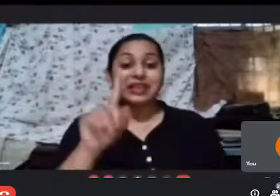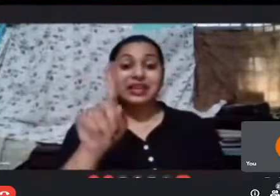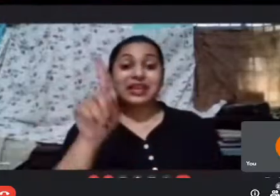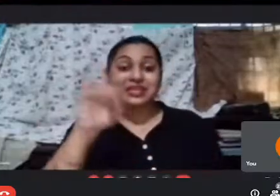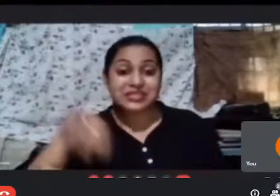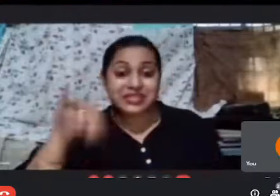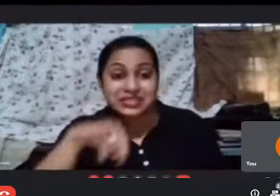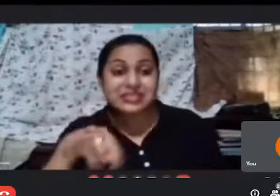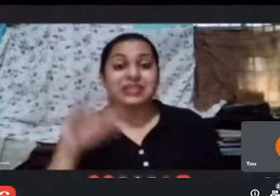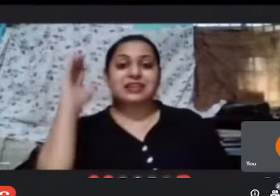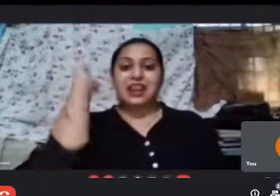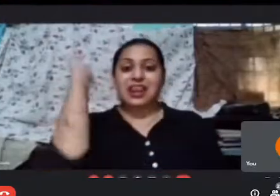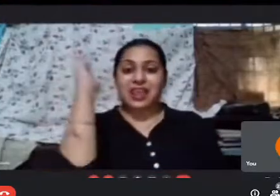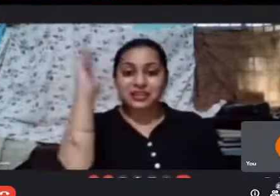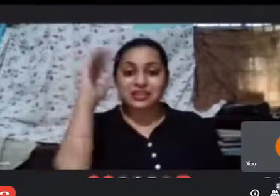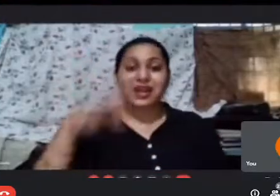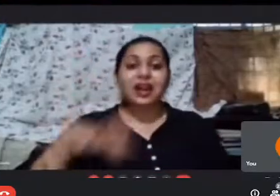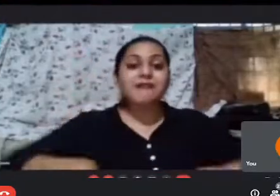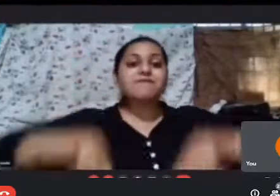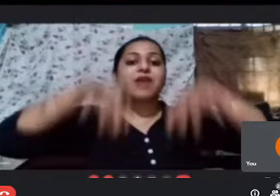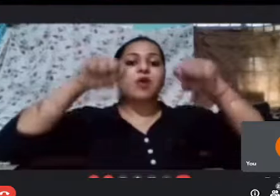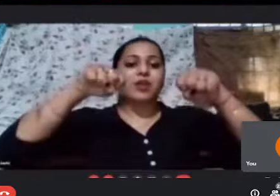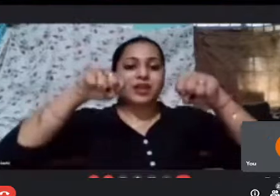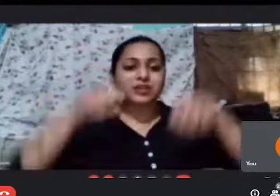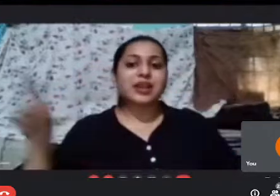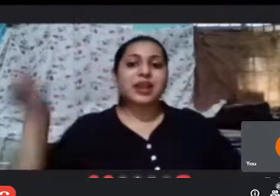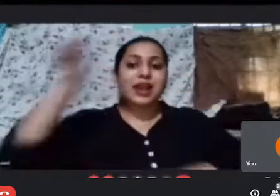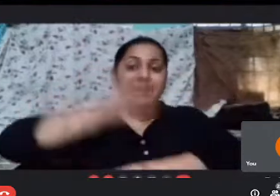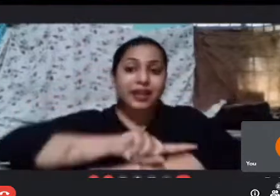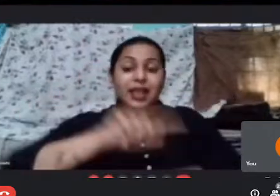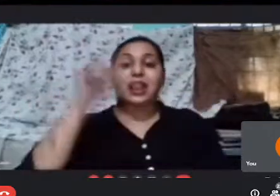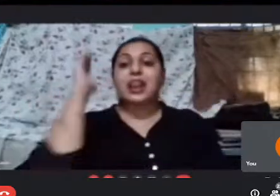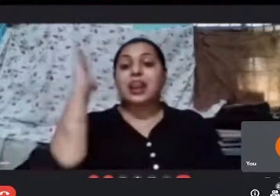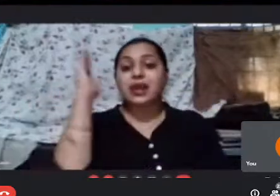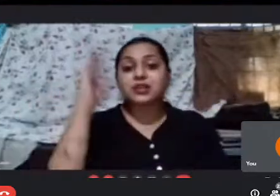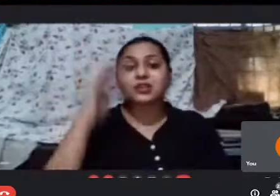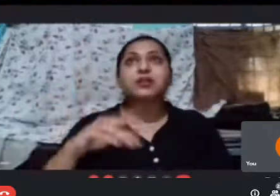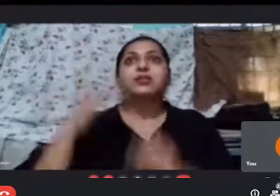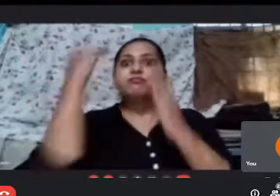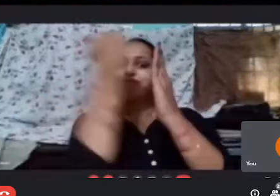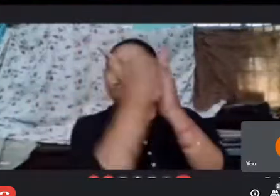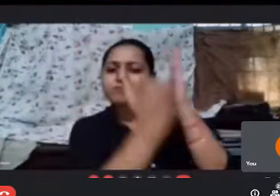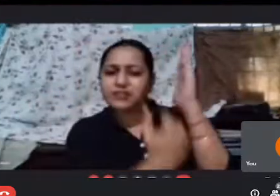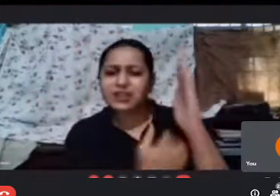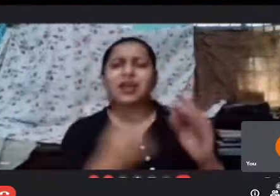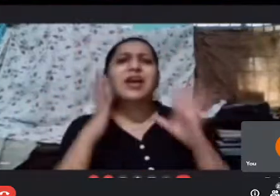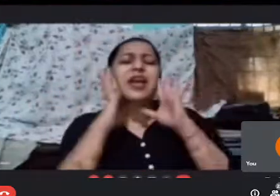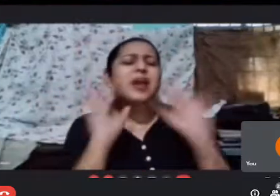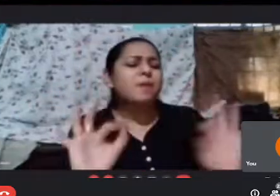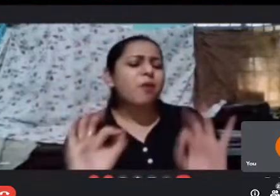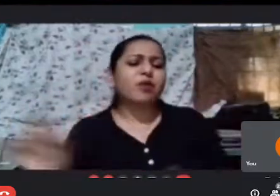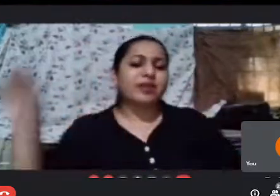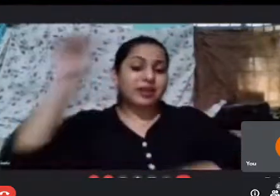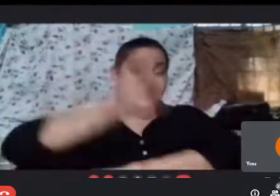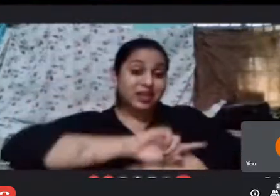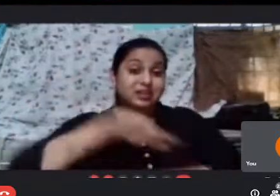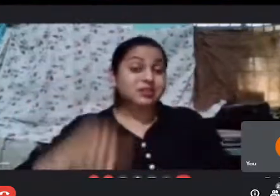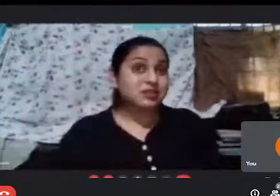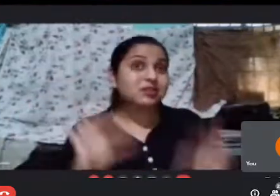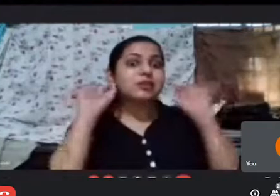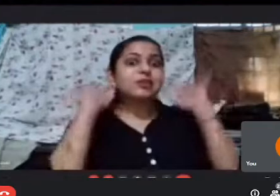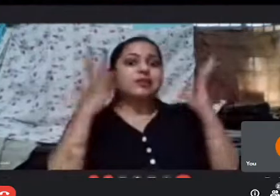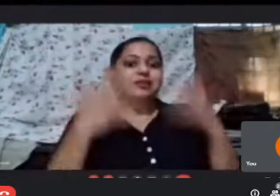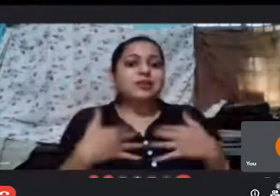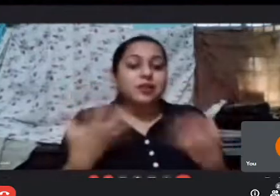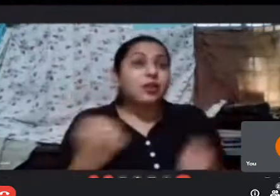Day lecture series on this internationally important day with a goal to raise awareness of the importance